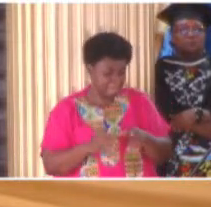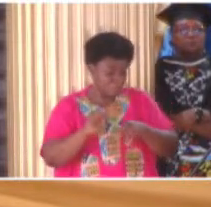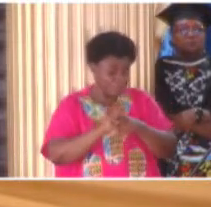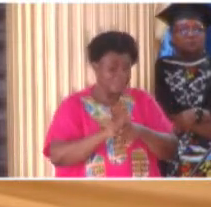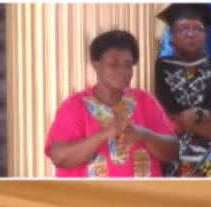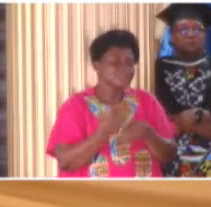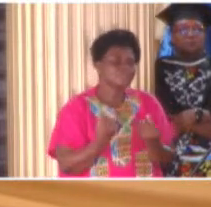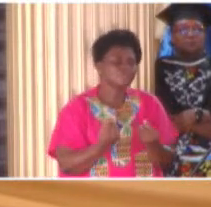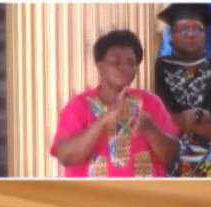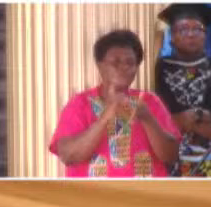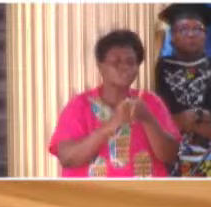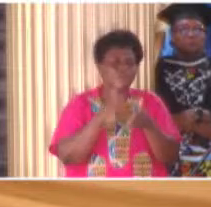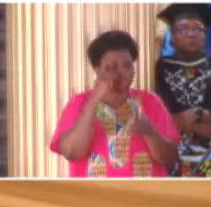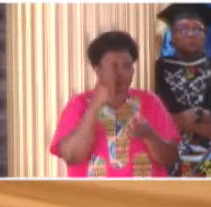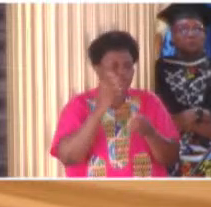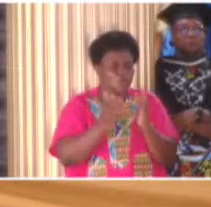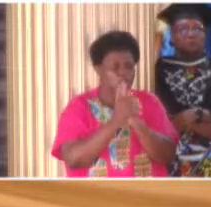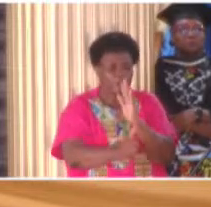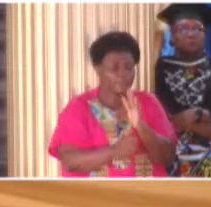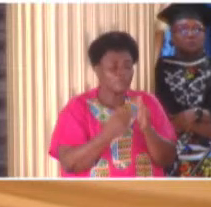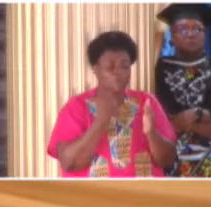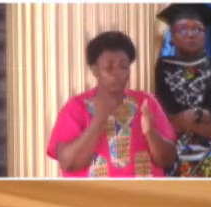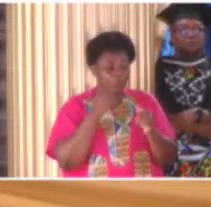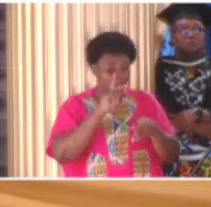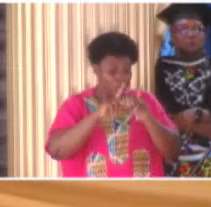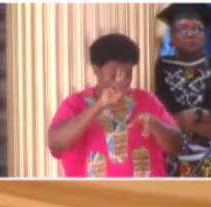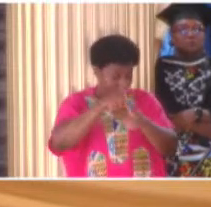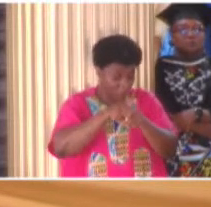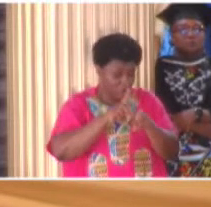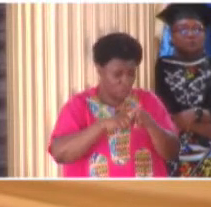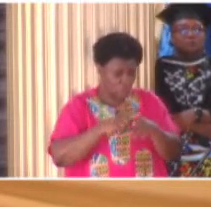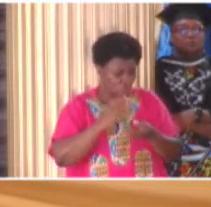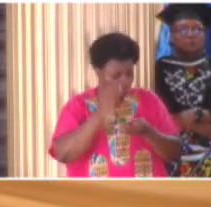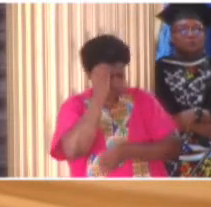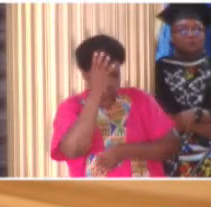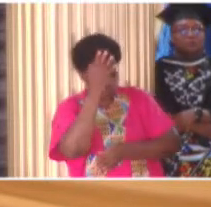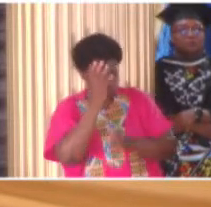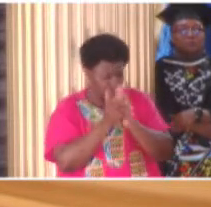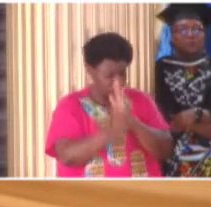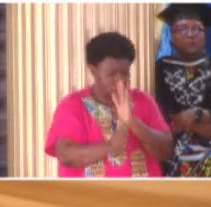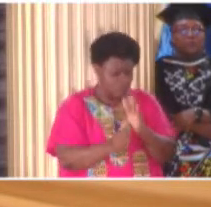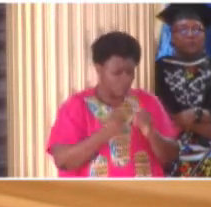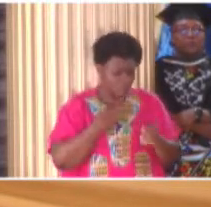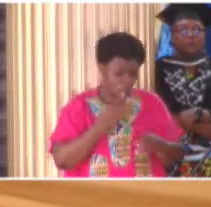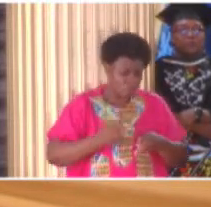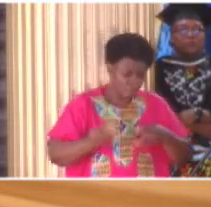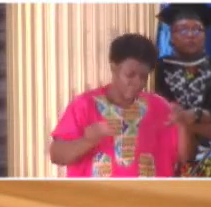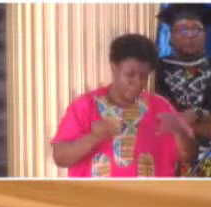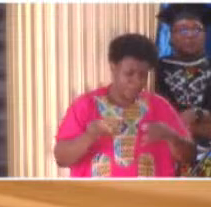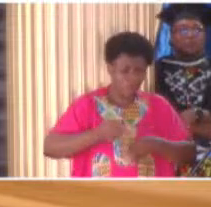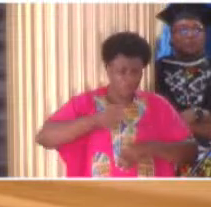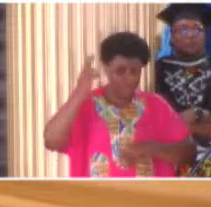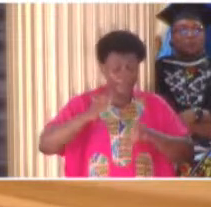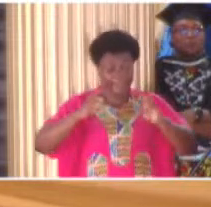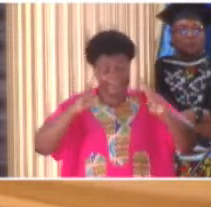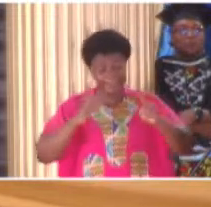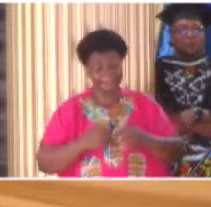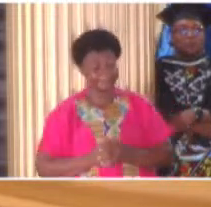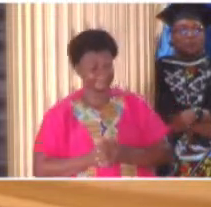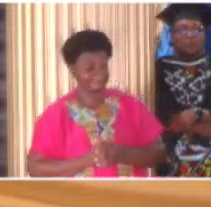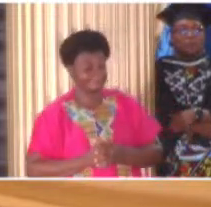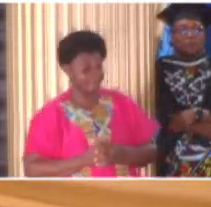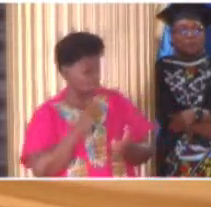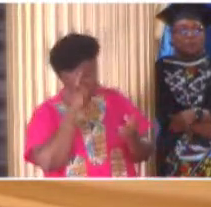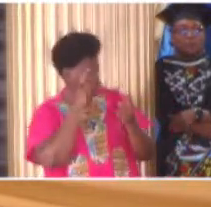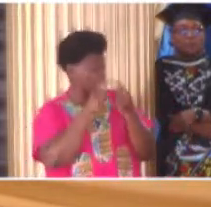to equip participants with the knowledge and skills to effectively navigate the complexities of higher education management. The aims of the Legon